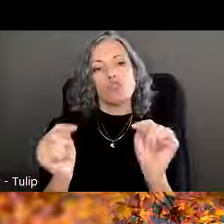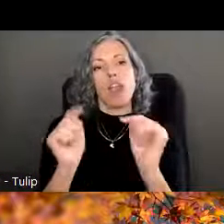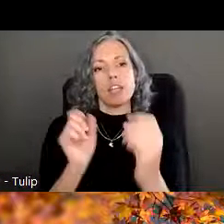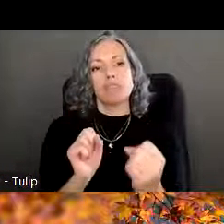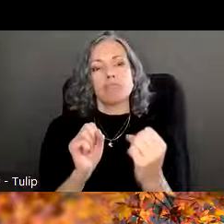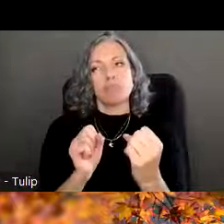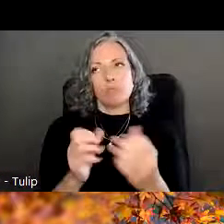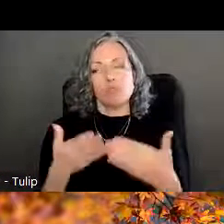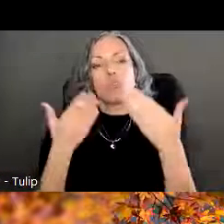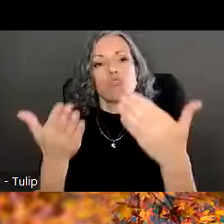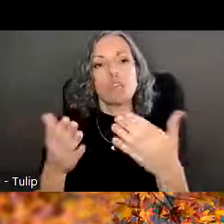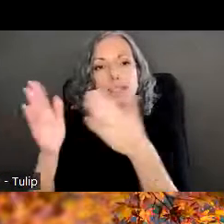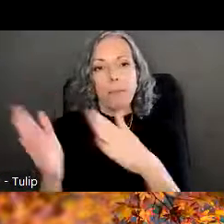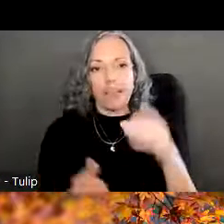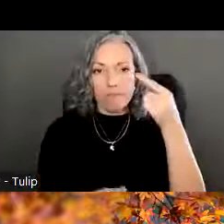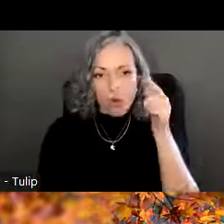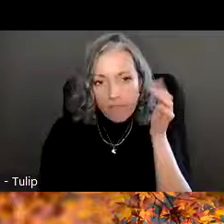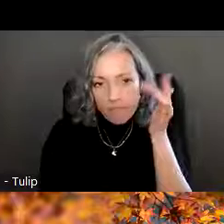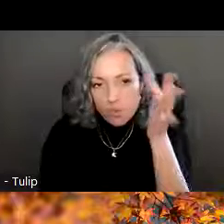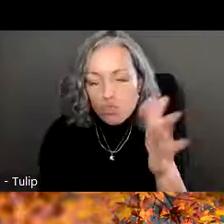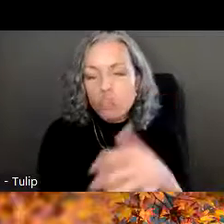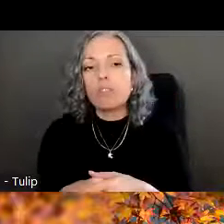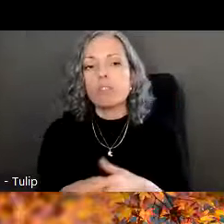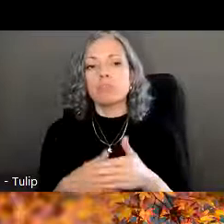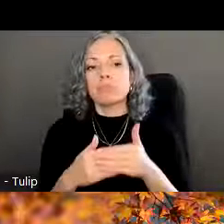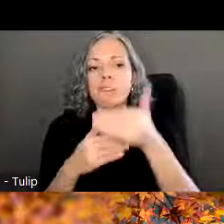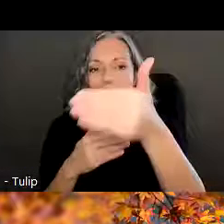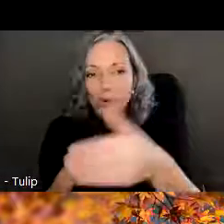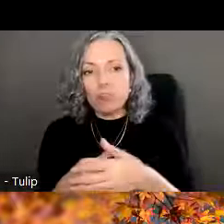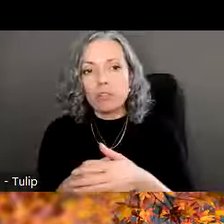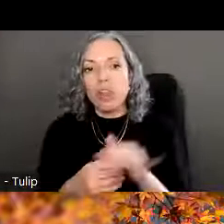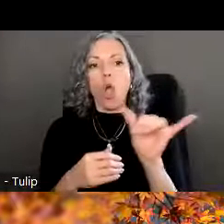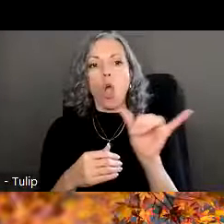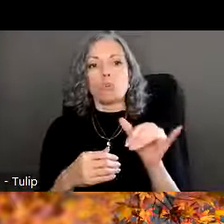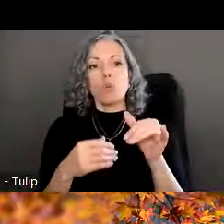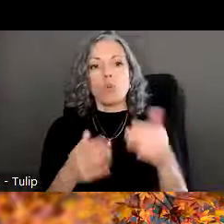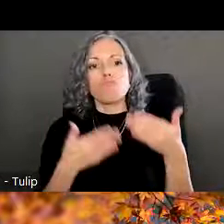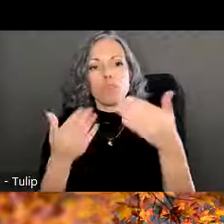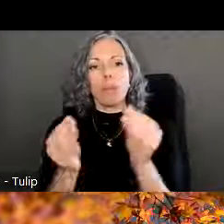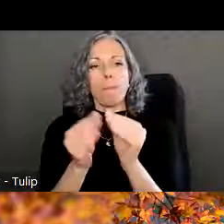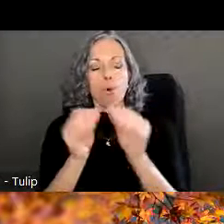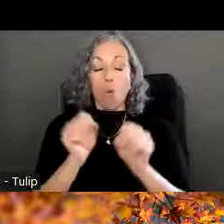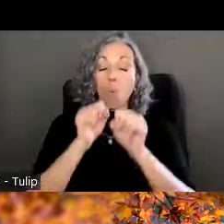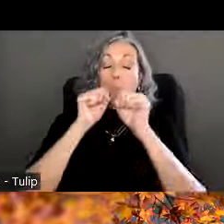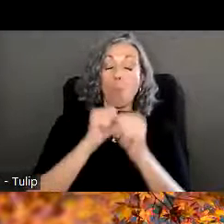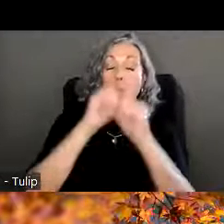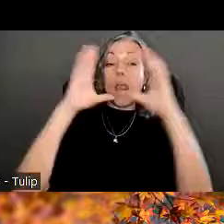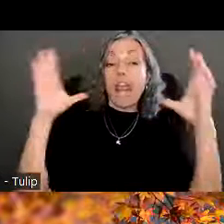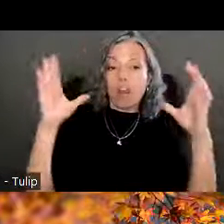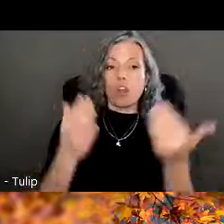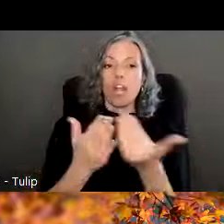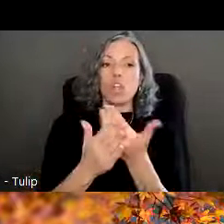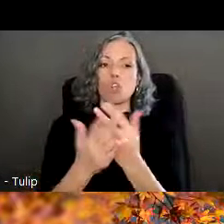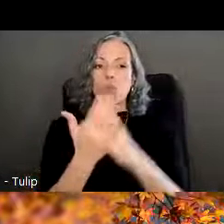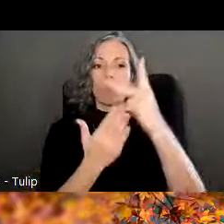them as we plan for the future and forward, as well as being able to bring in more awareness and new program models